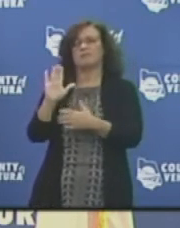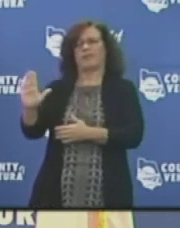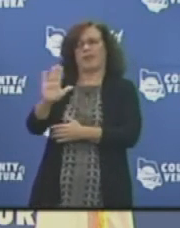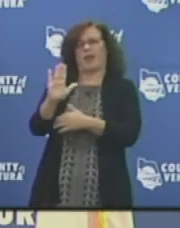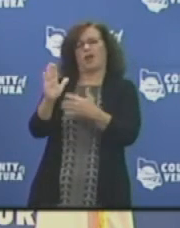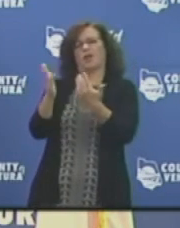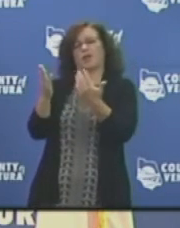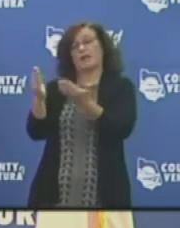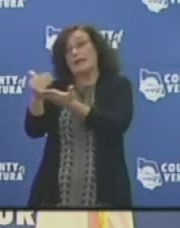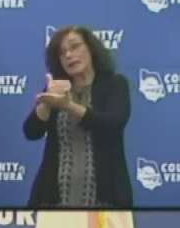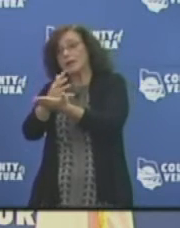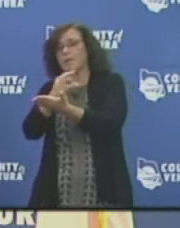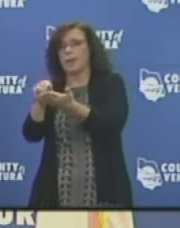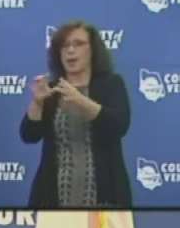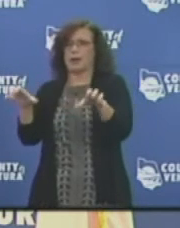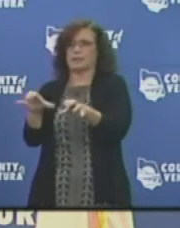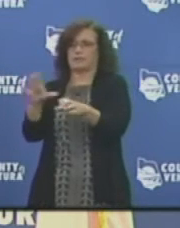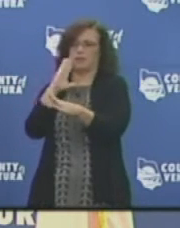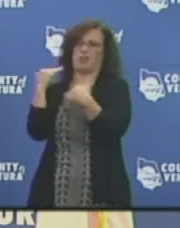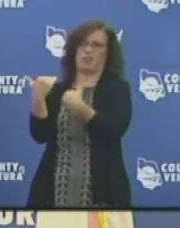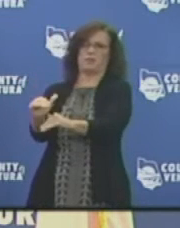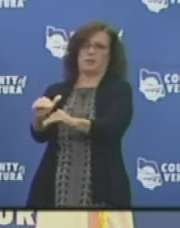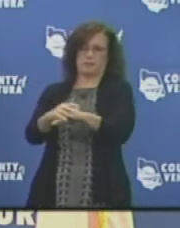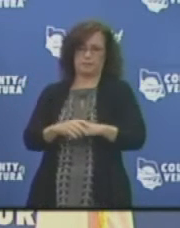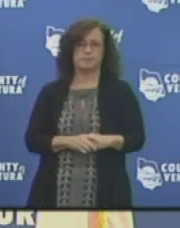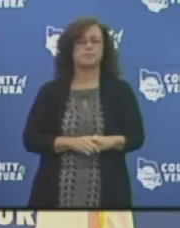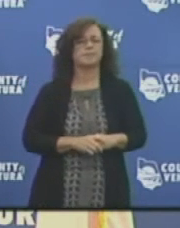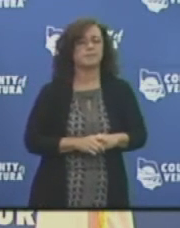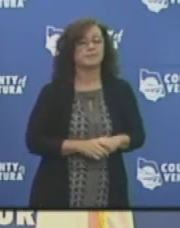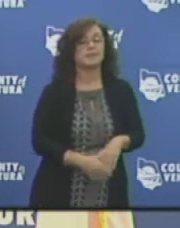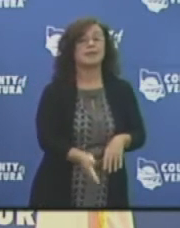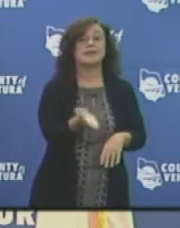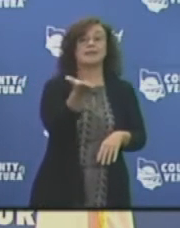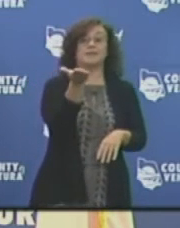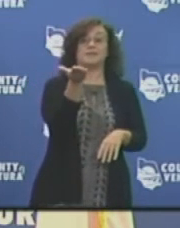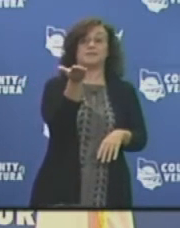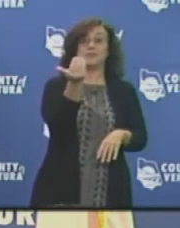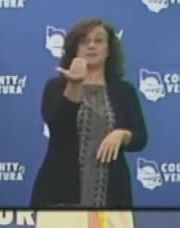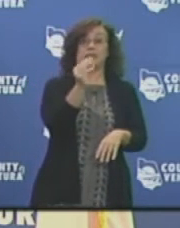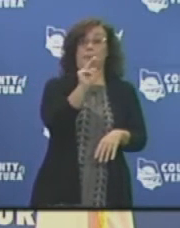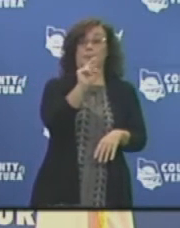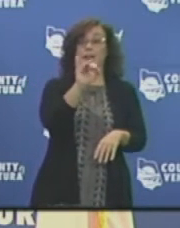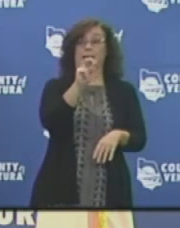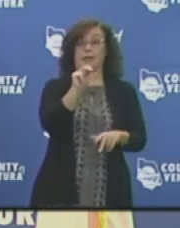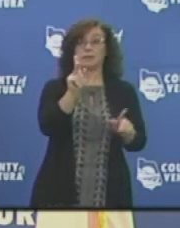15 million Americans right now are receiving emergency unemployment benefits.